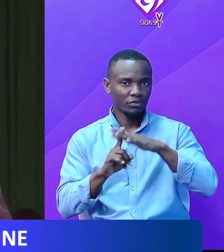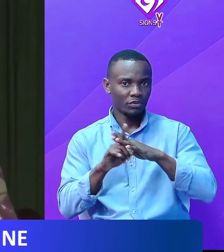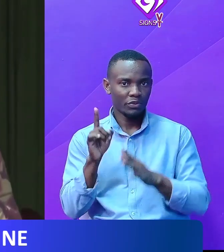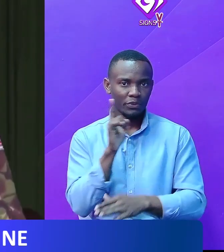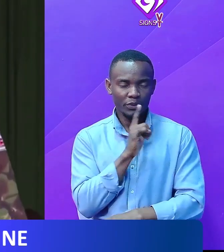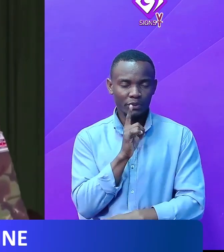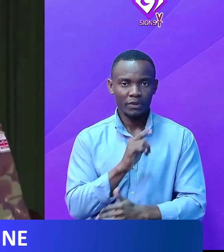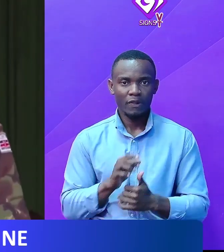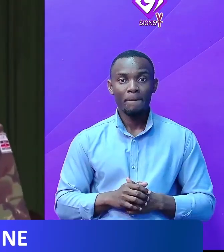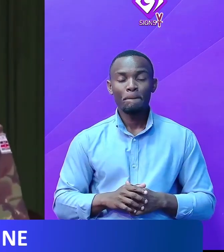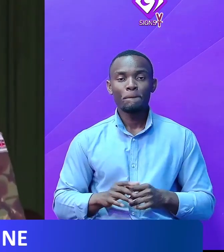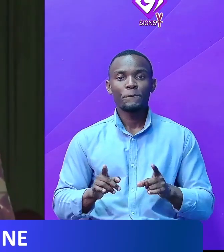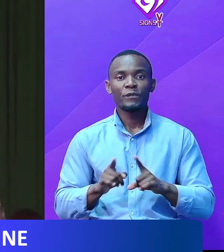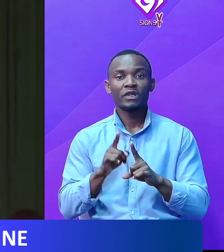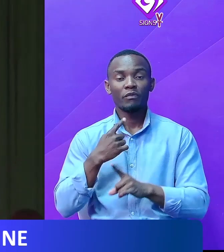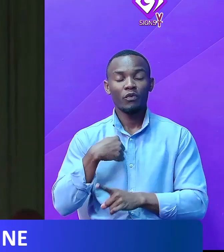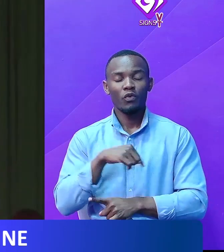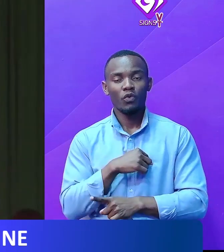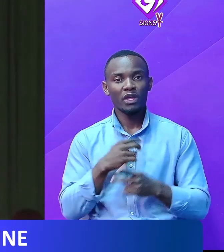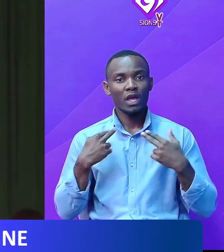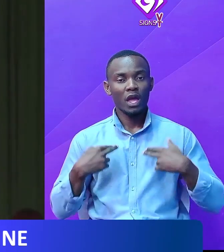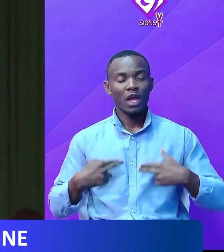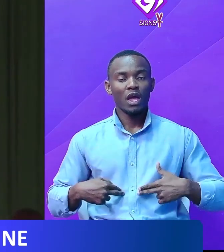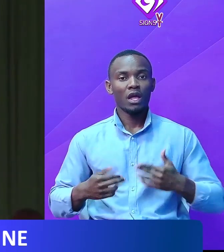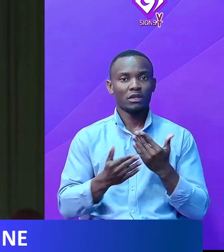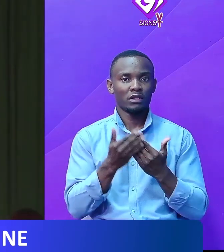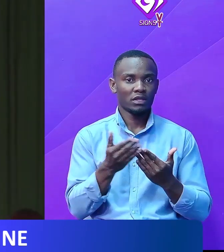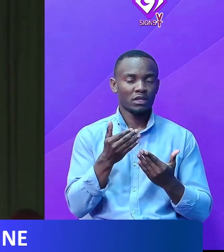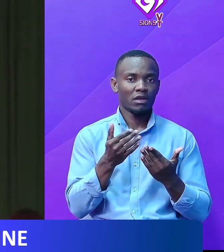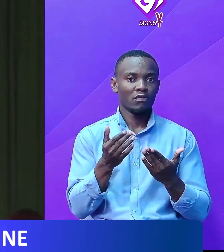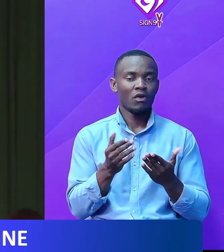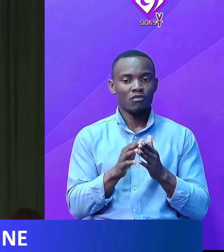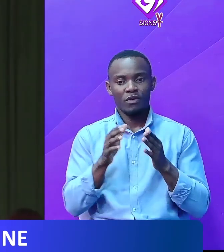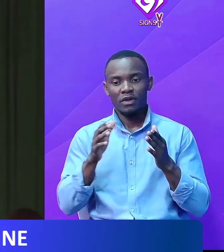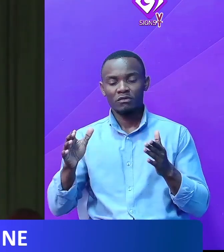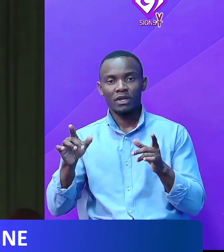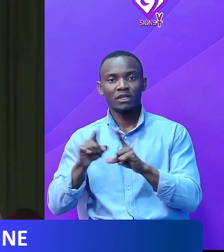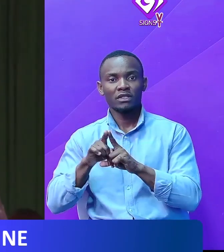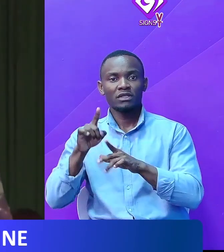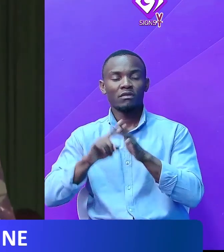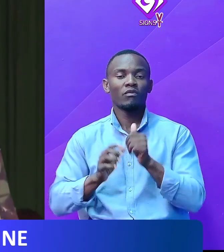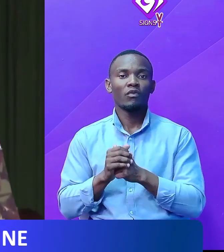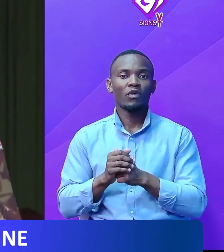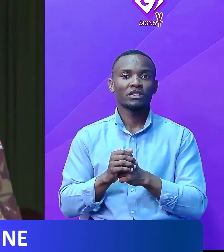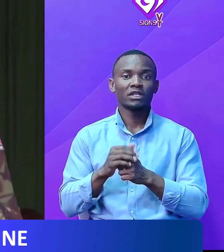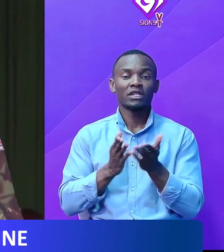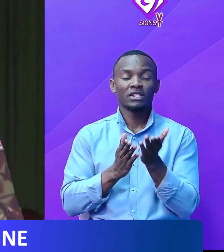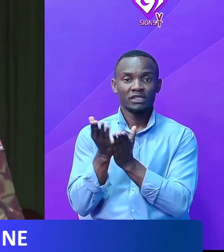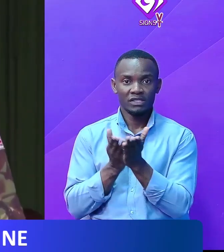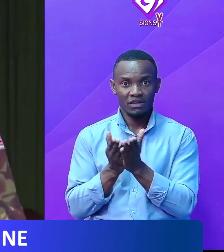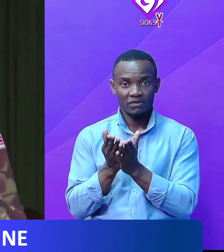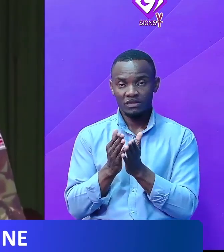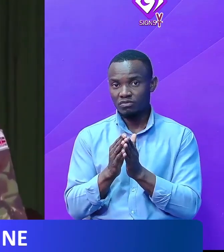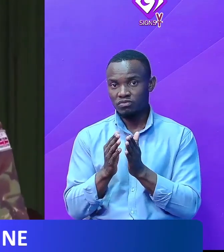military facilities, accelerated housing projects across services, bases, and barracks, and enhanced family